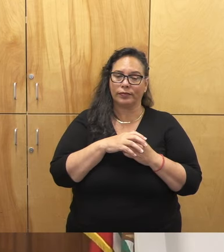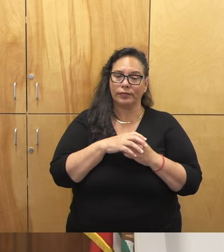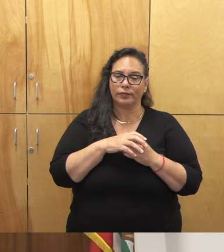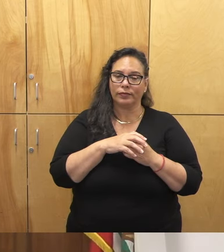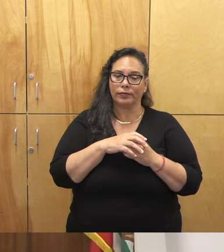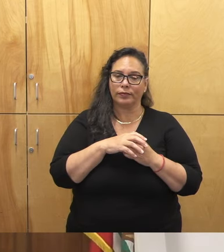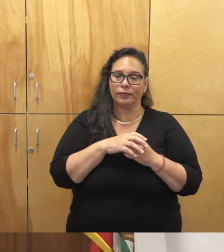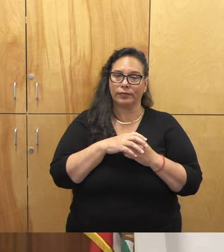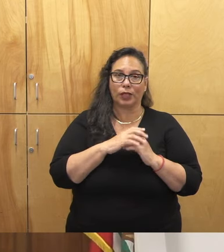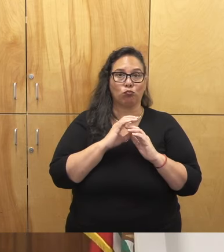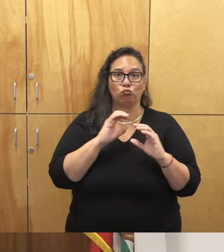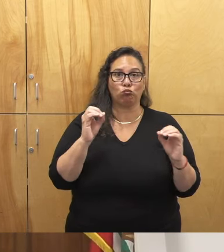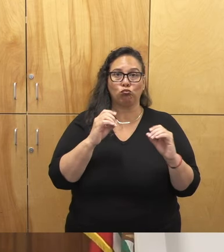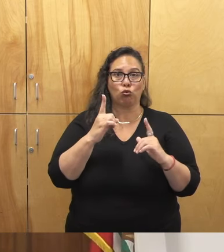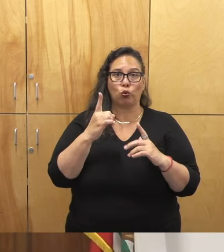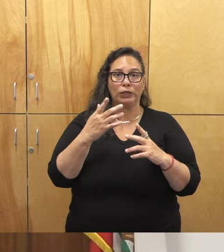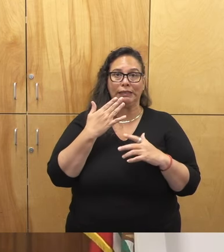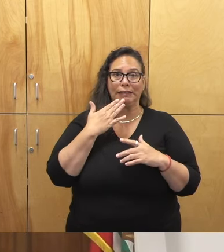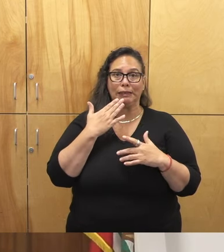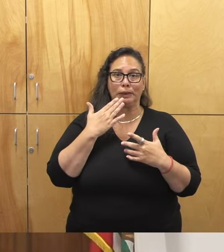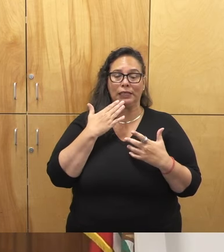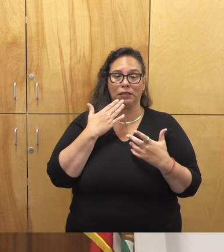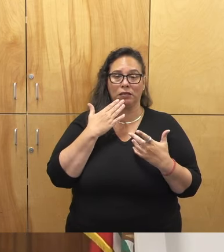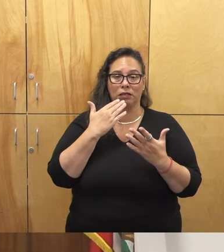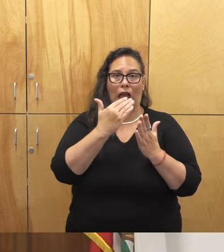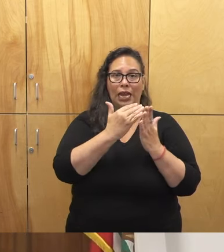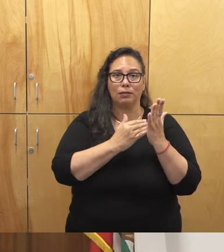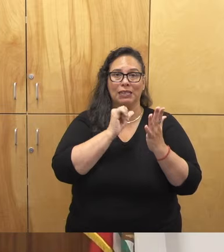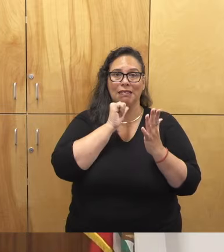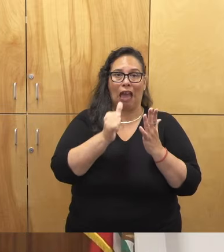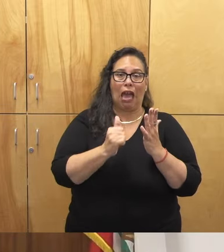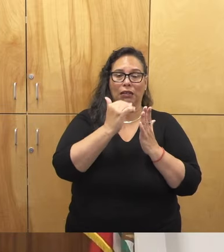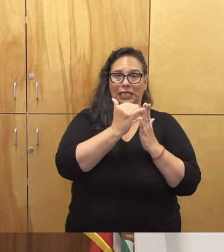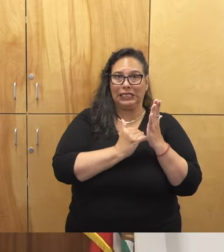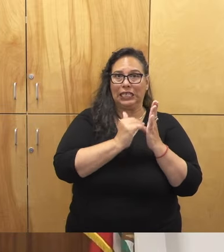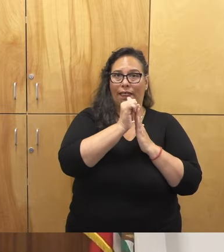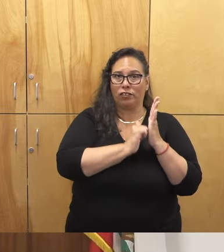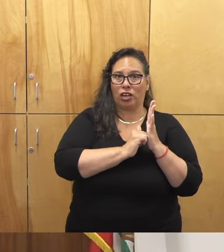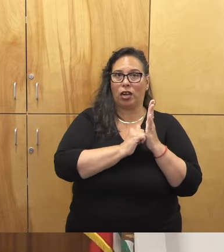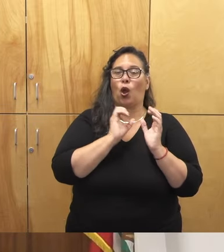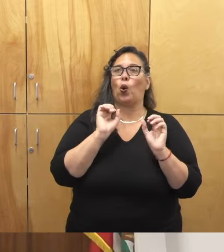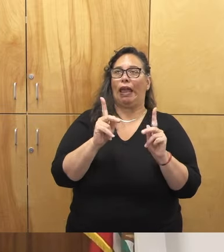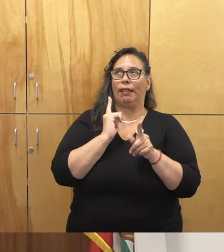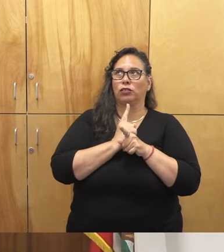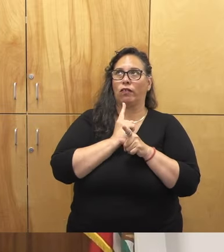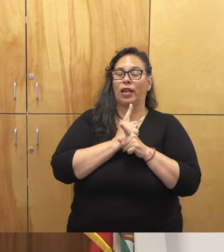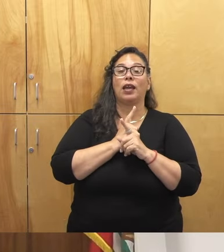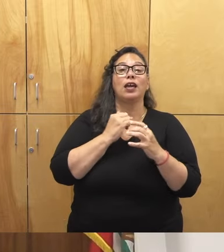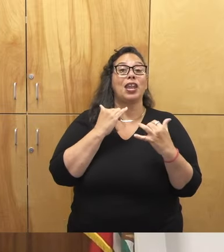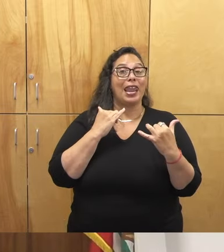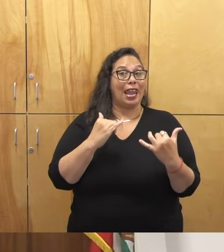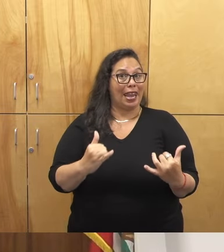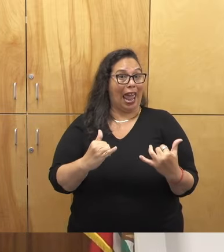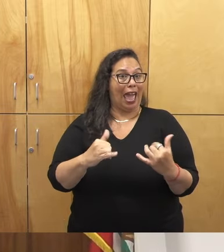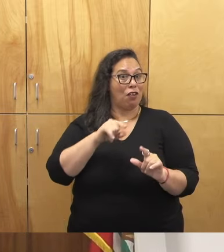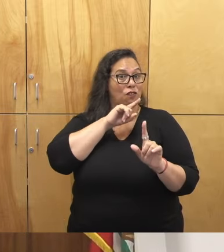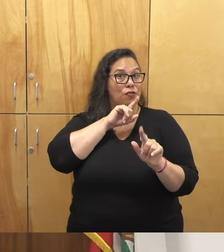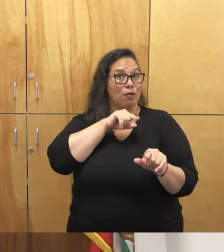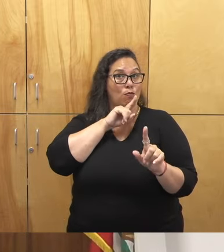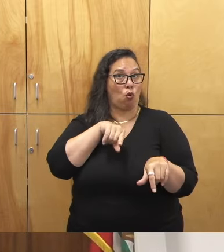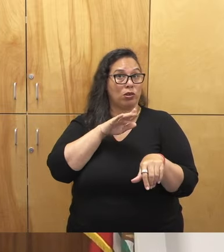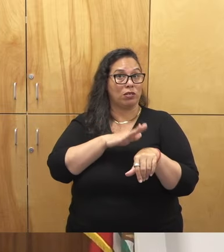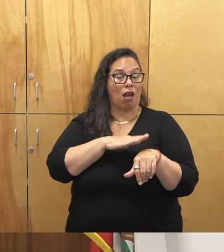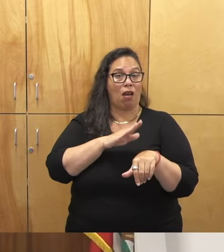no one to speak on items not listed on the agenda. Okay, that's correct. All right, so now we have reports on